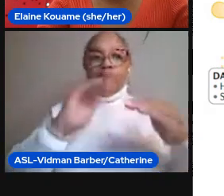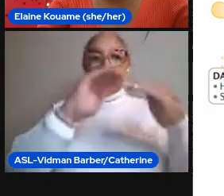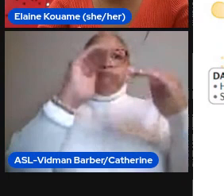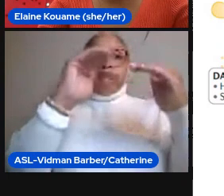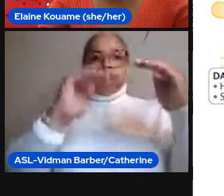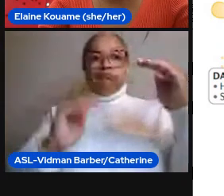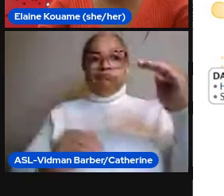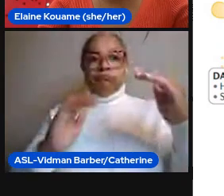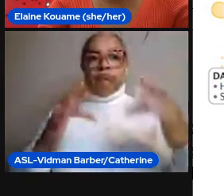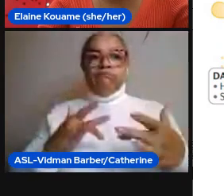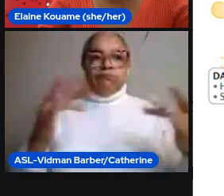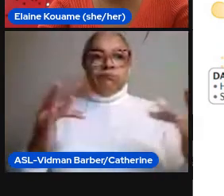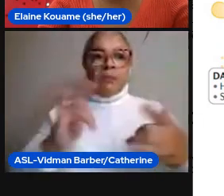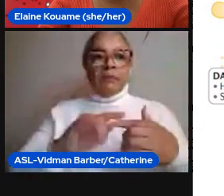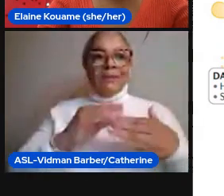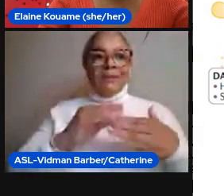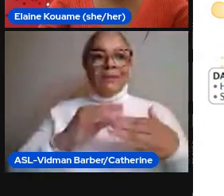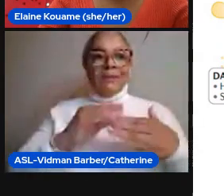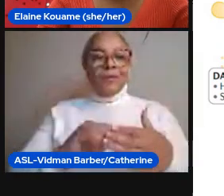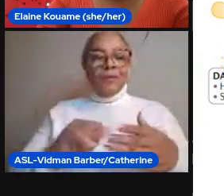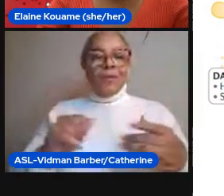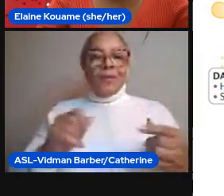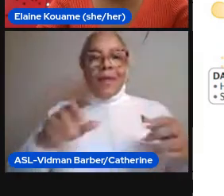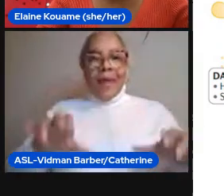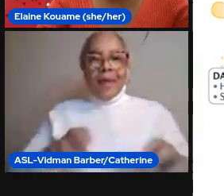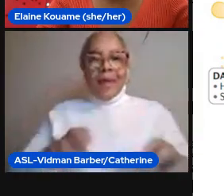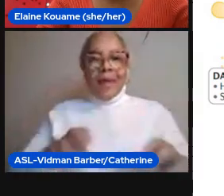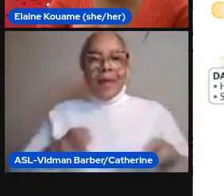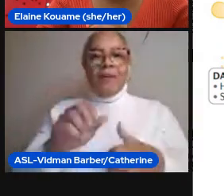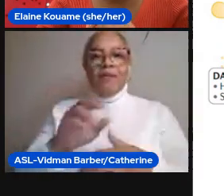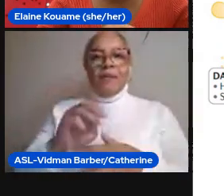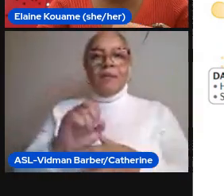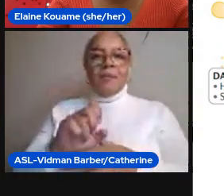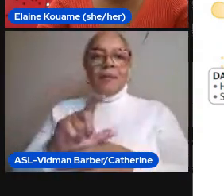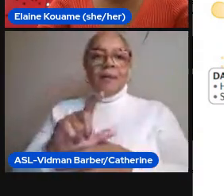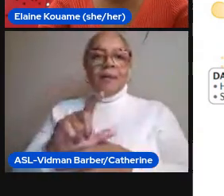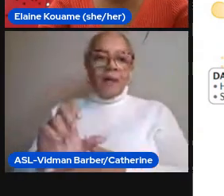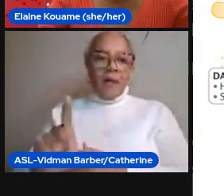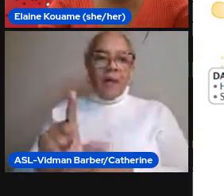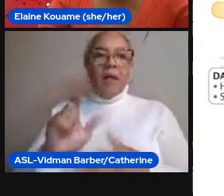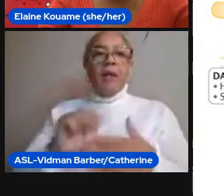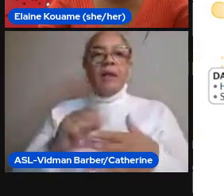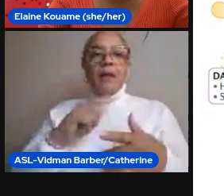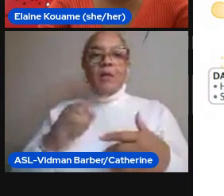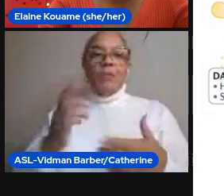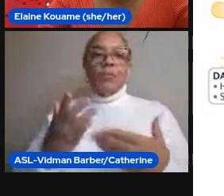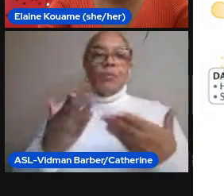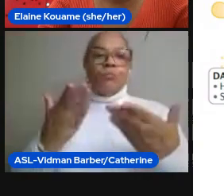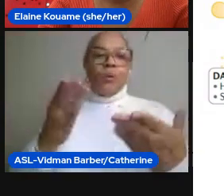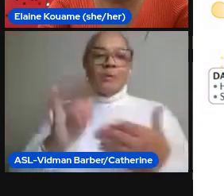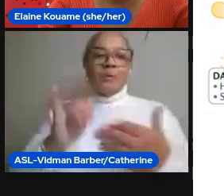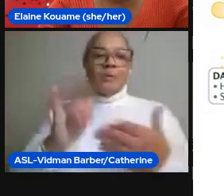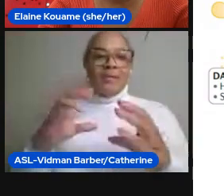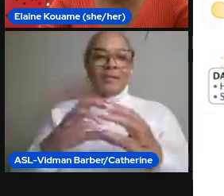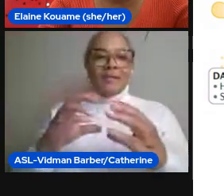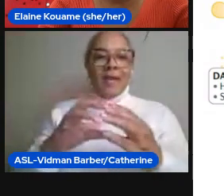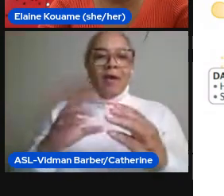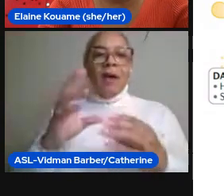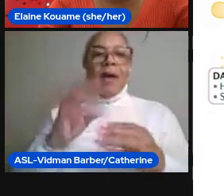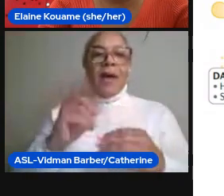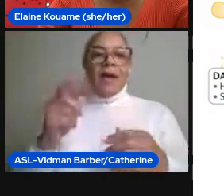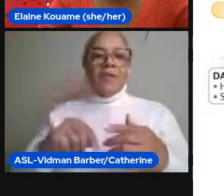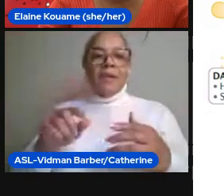to activation of MLKL, and this factor will basically poke holes in the cells and